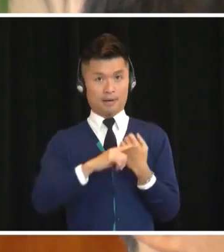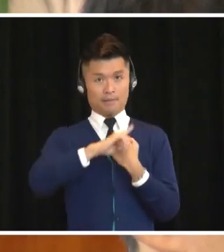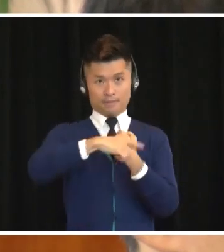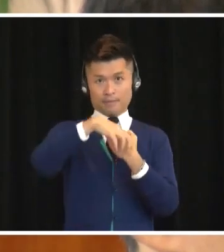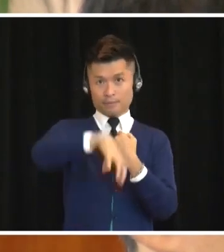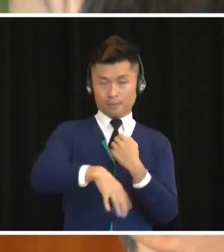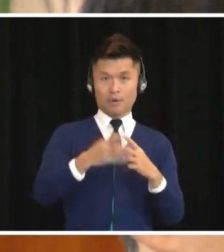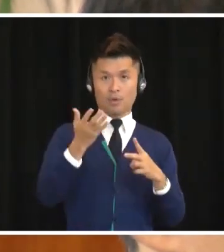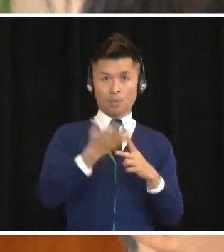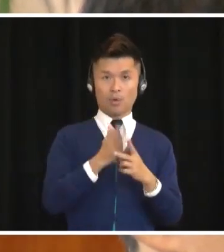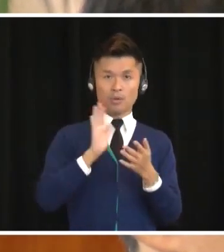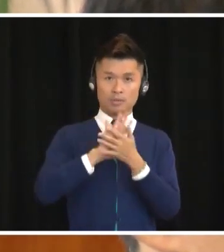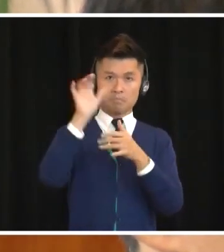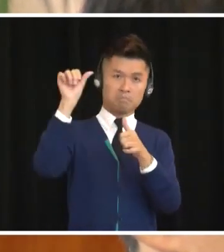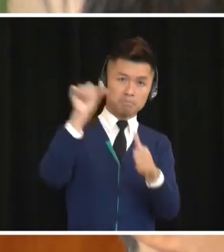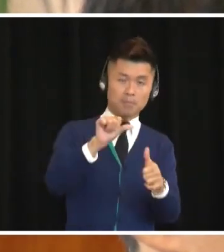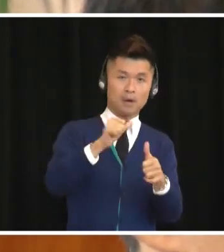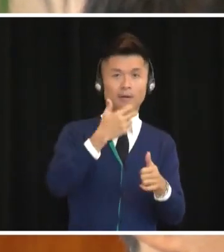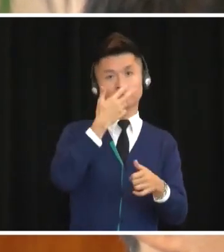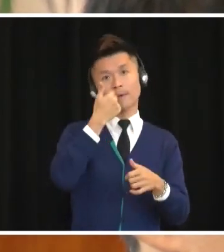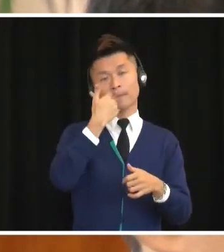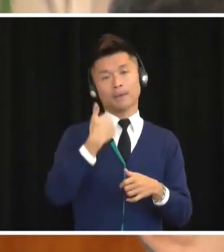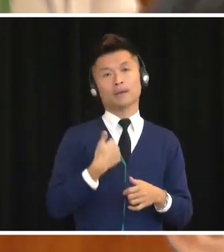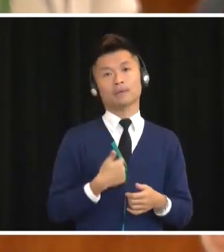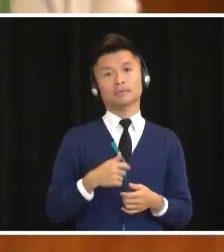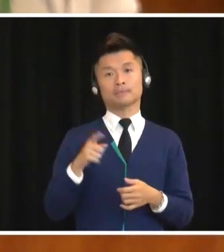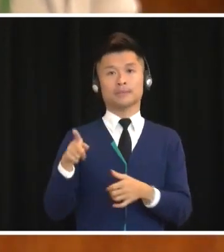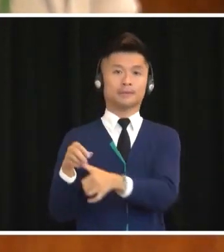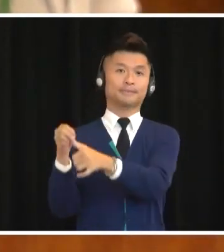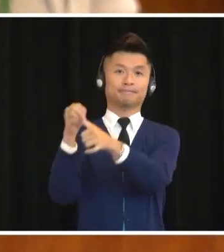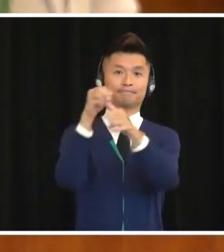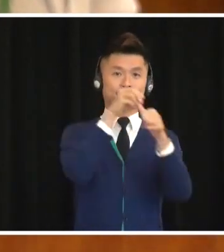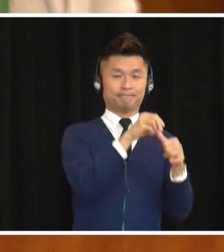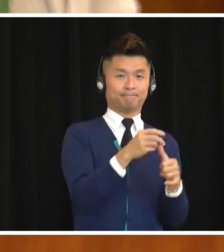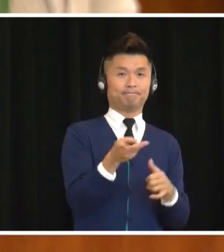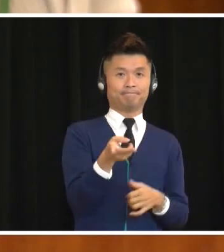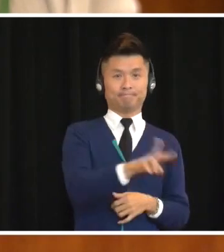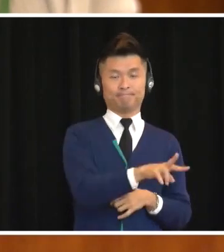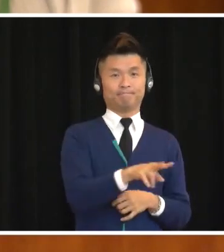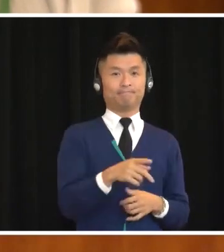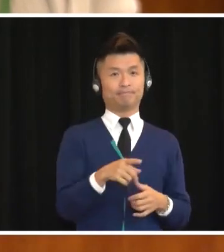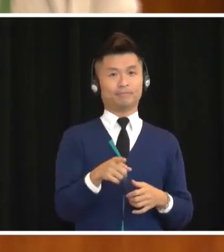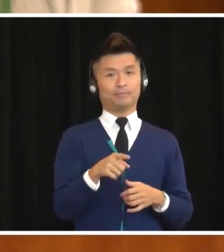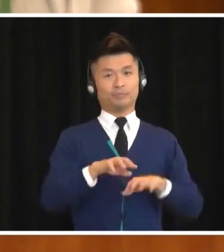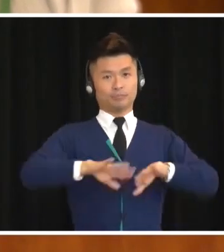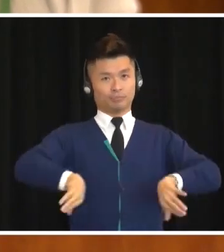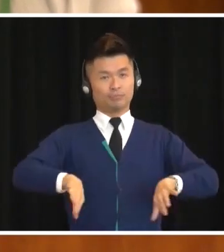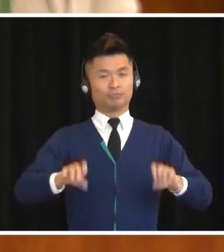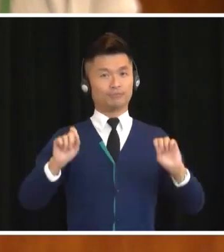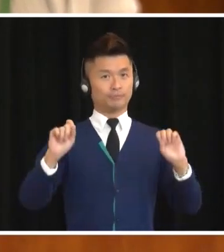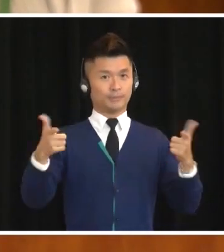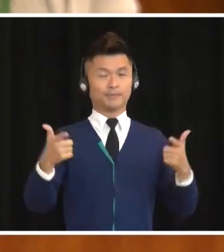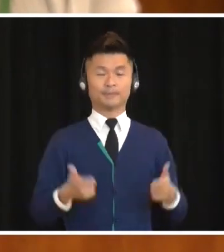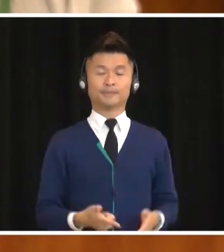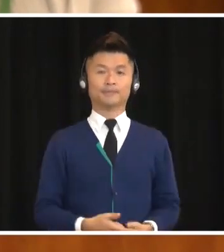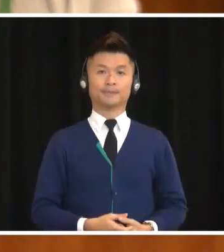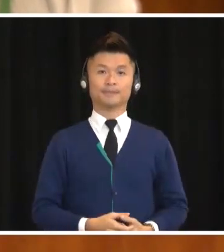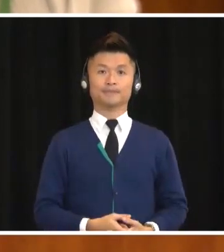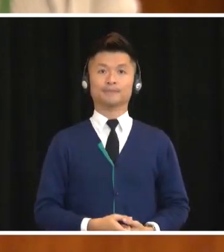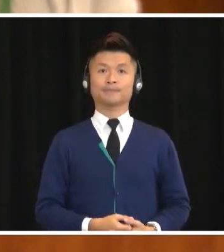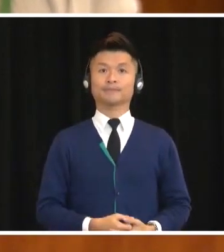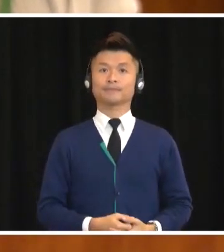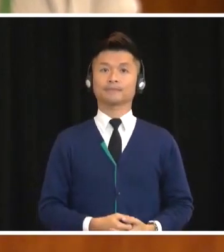child can come to the court and accompany the child more easily. So I think the Chinese wording here